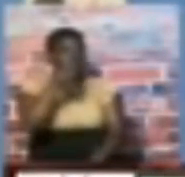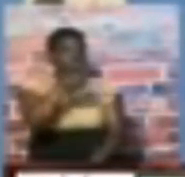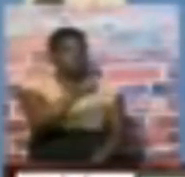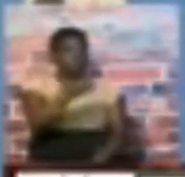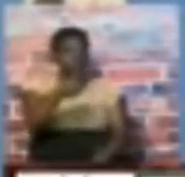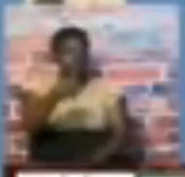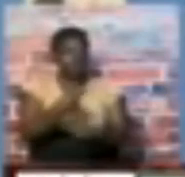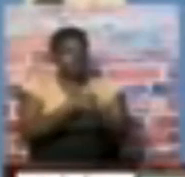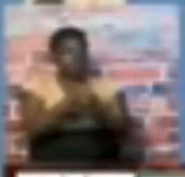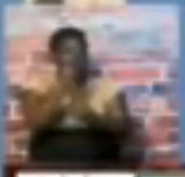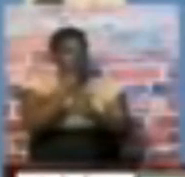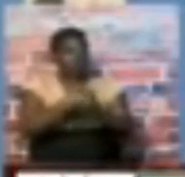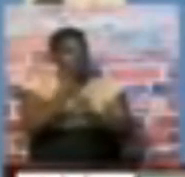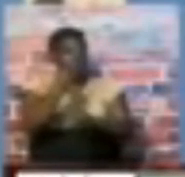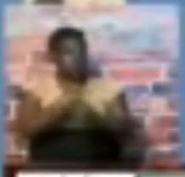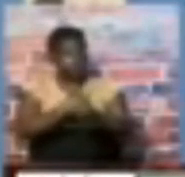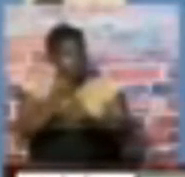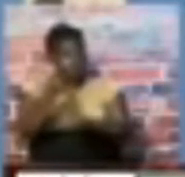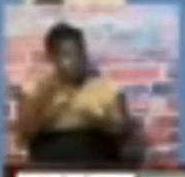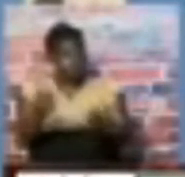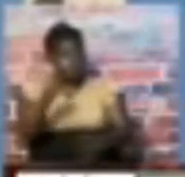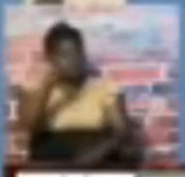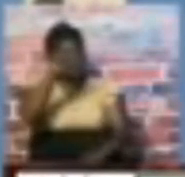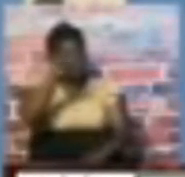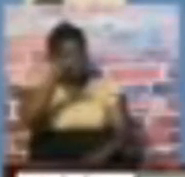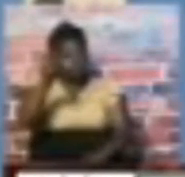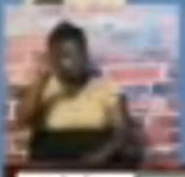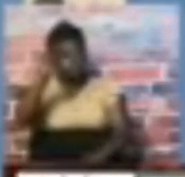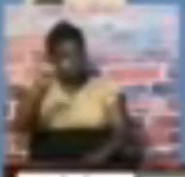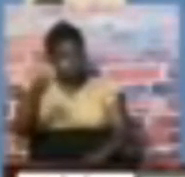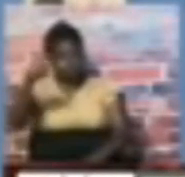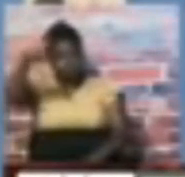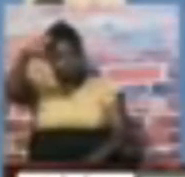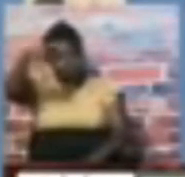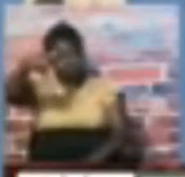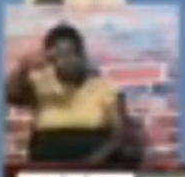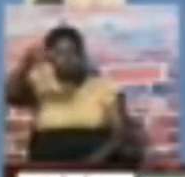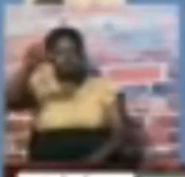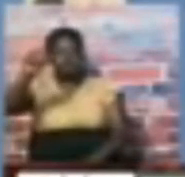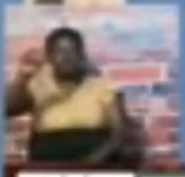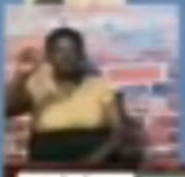each month, the NRM takes 700,000,